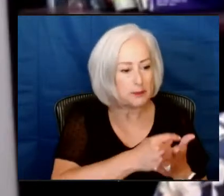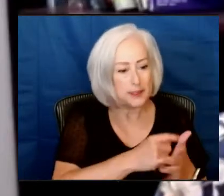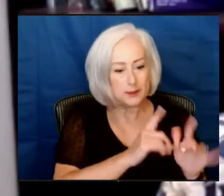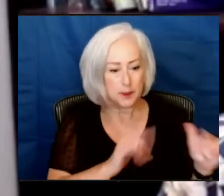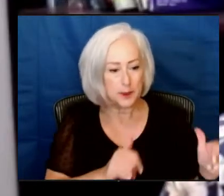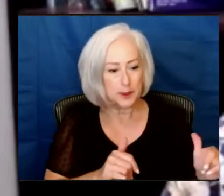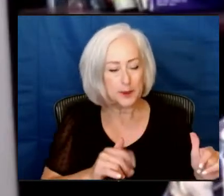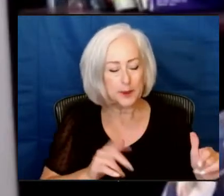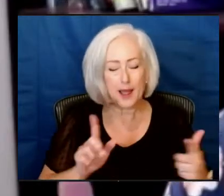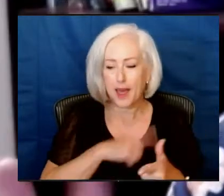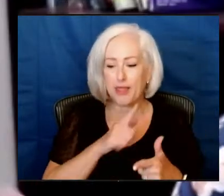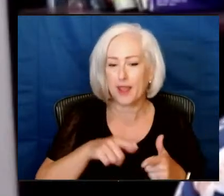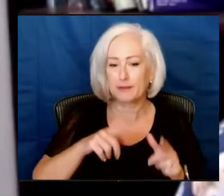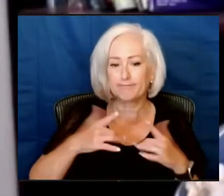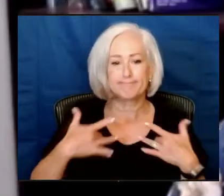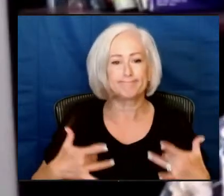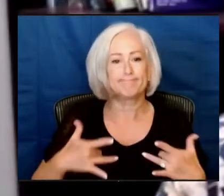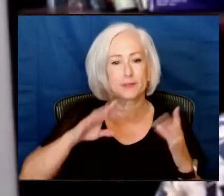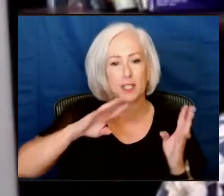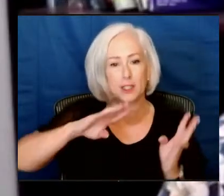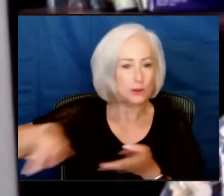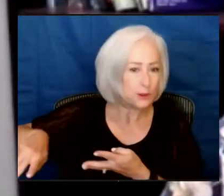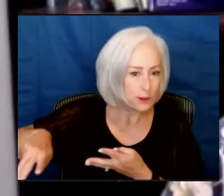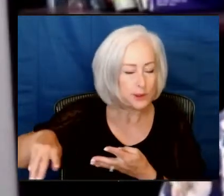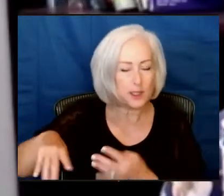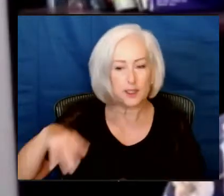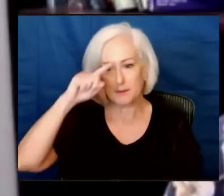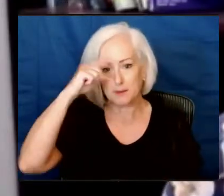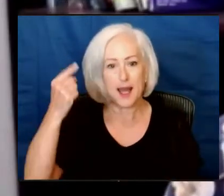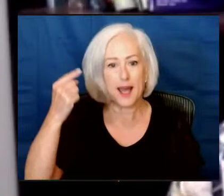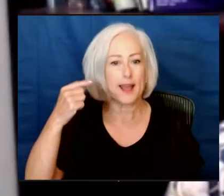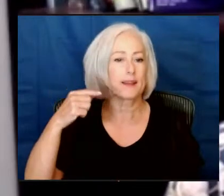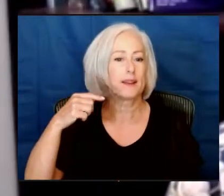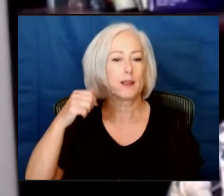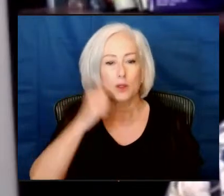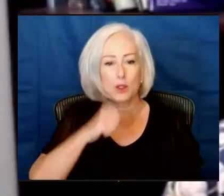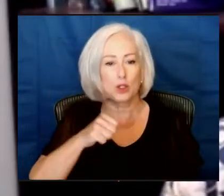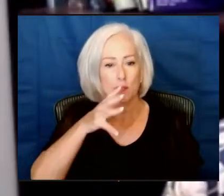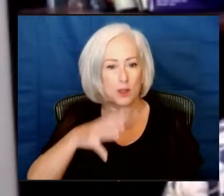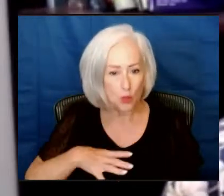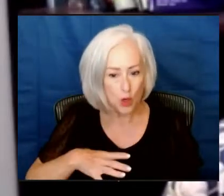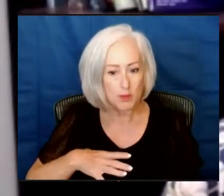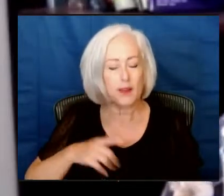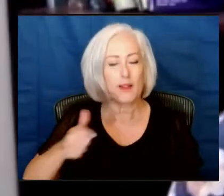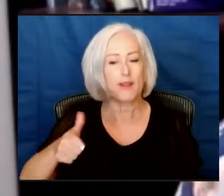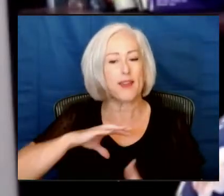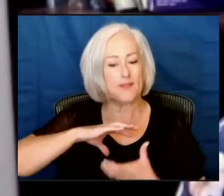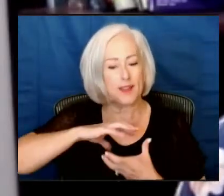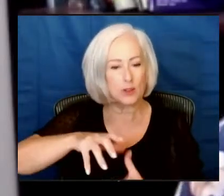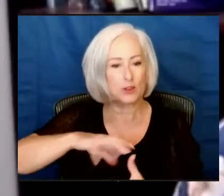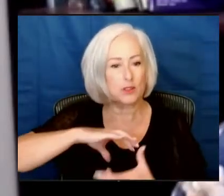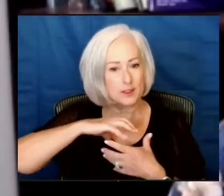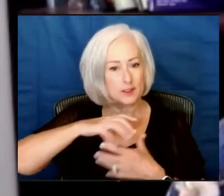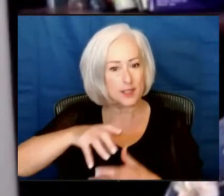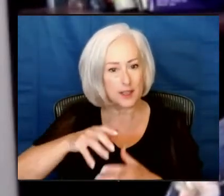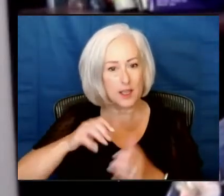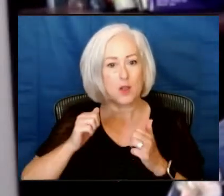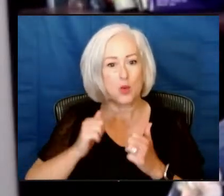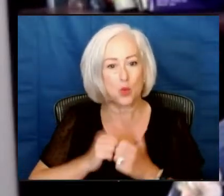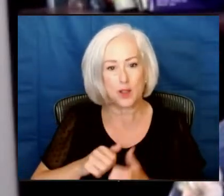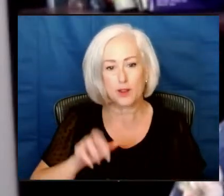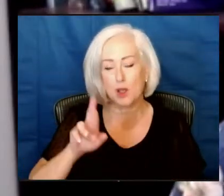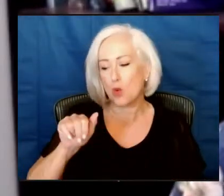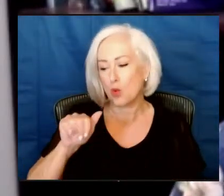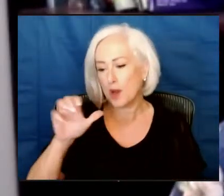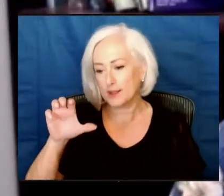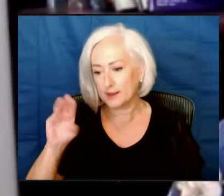and that they face this intersectionality of both racism and sexism as they walk throughout life with, sort of